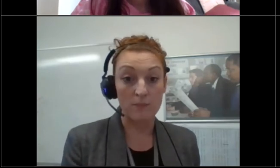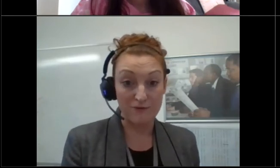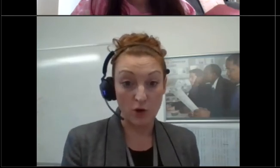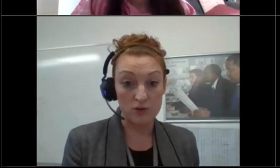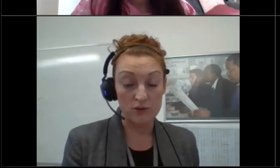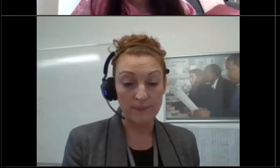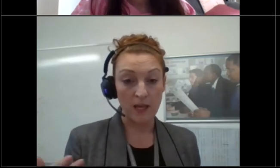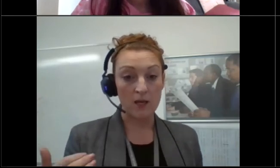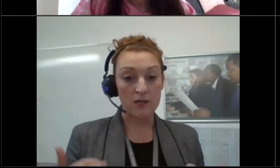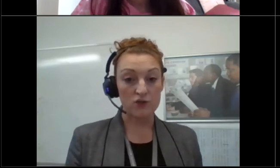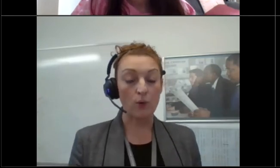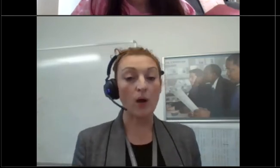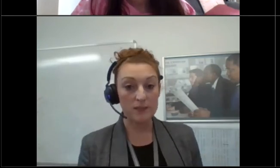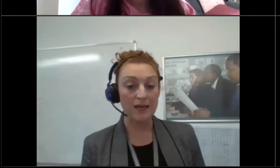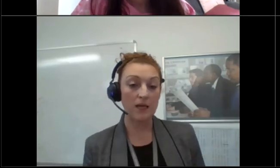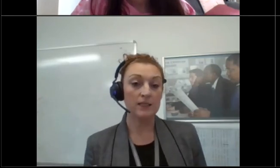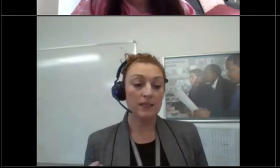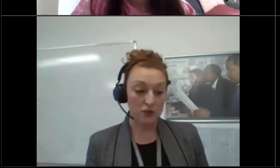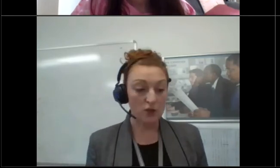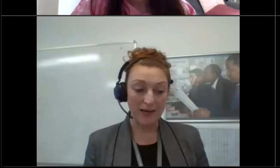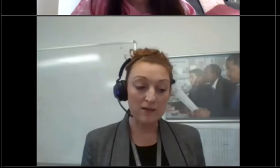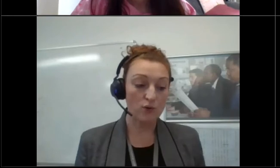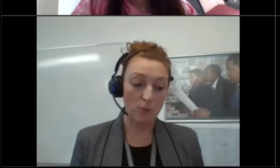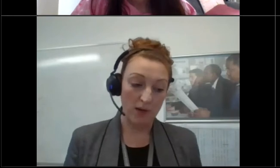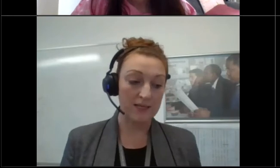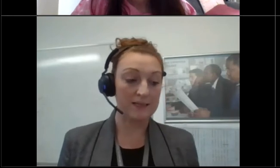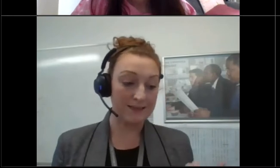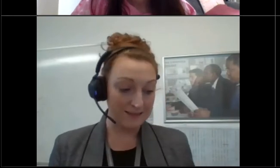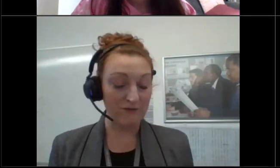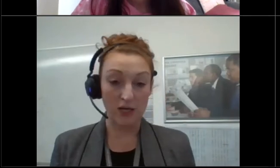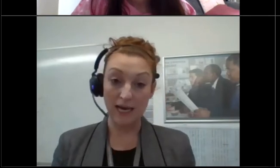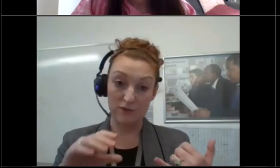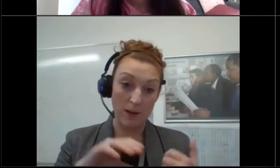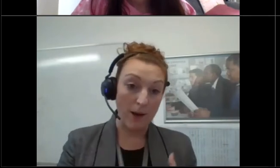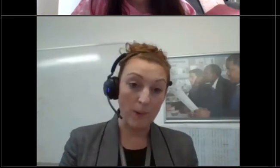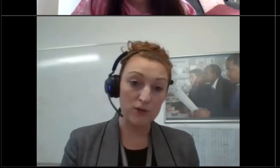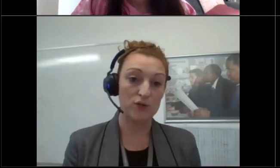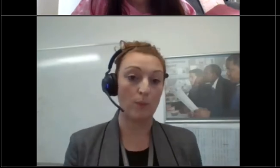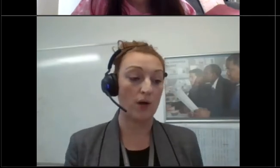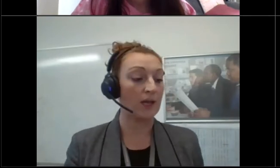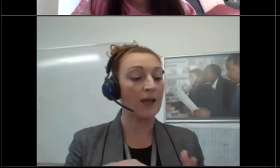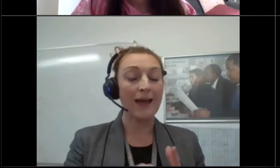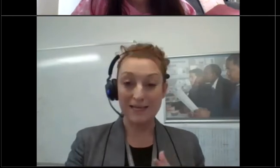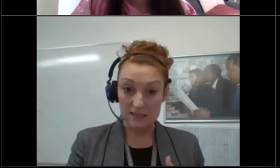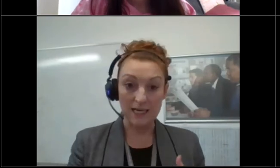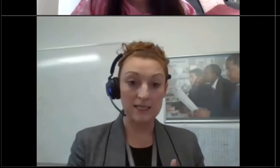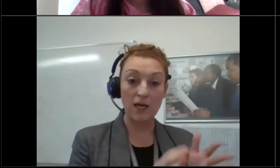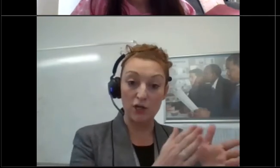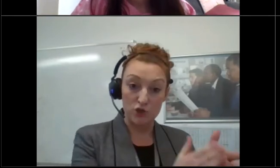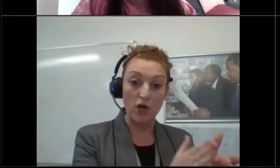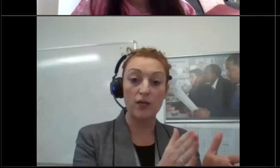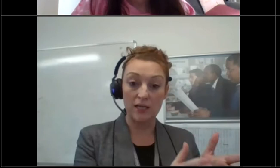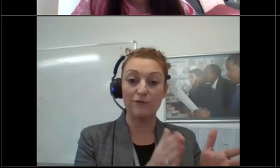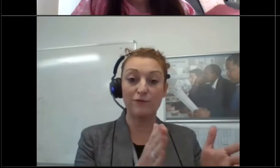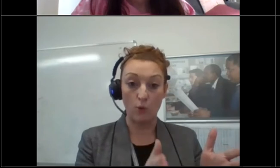it's the only time they've got. So I would say that the two in-school processes definitely have to be about partnership working and setting